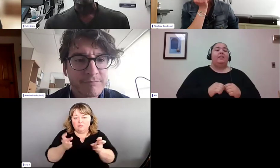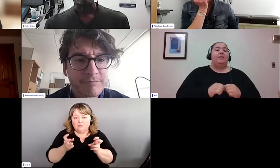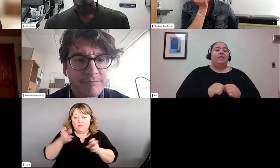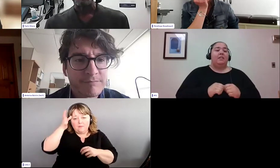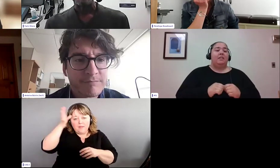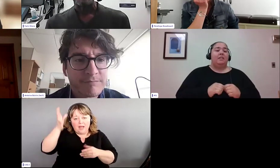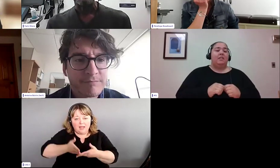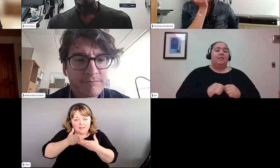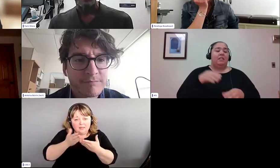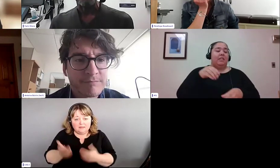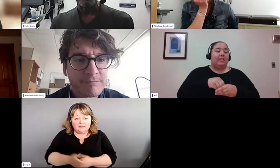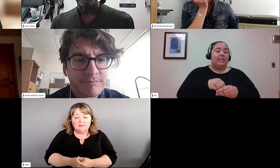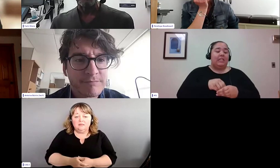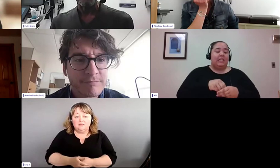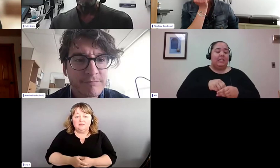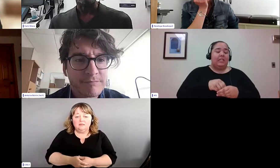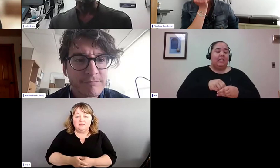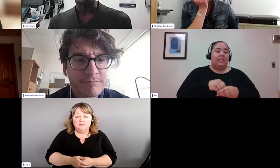in